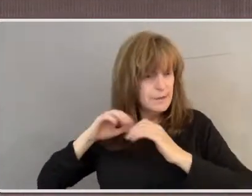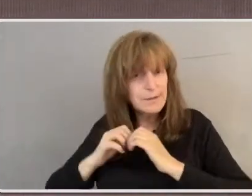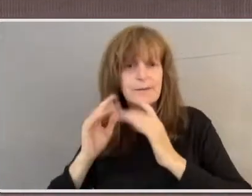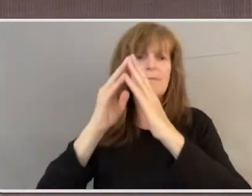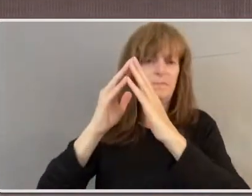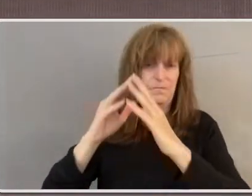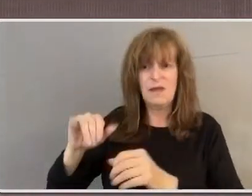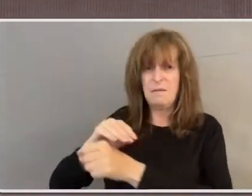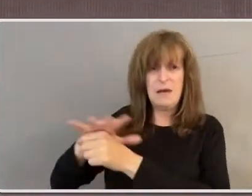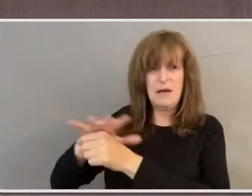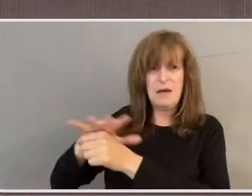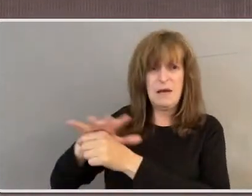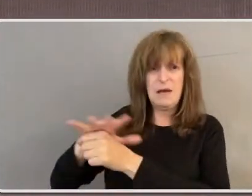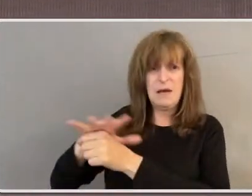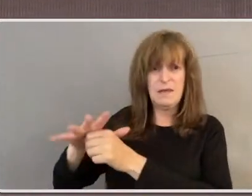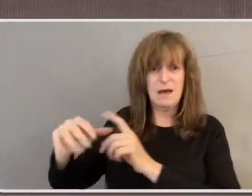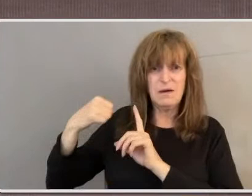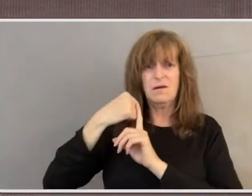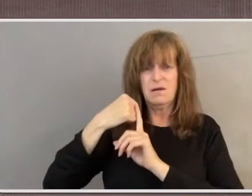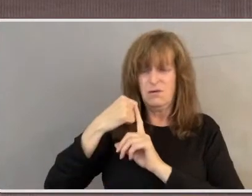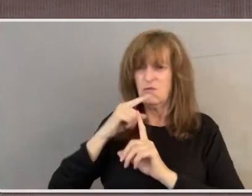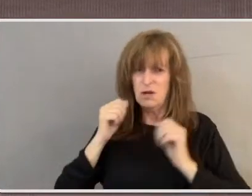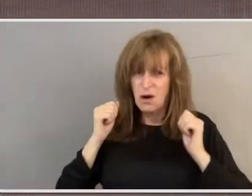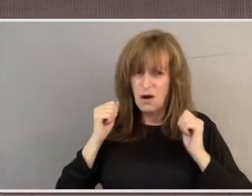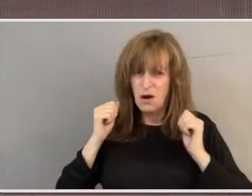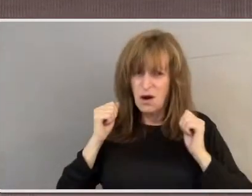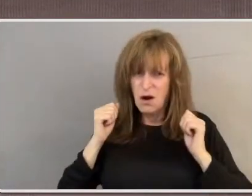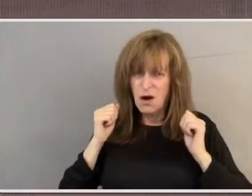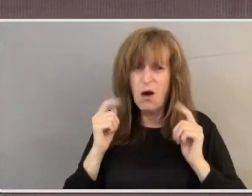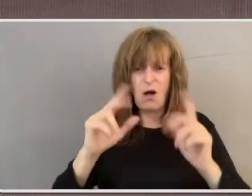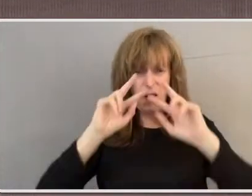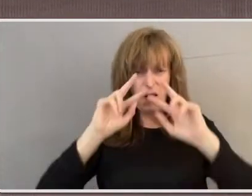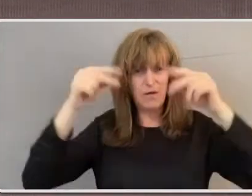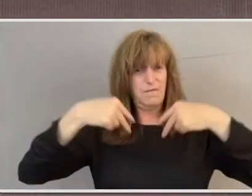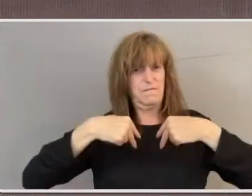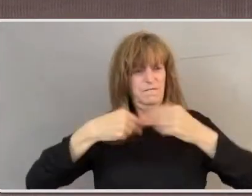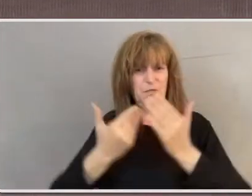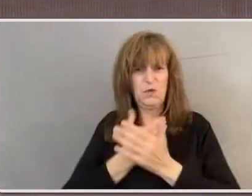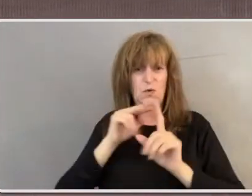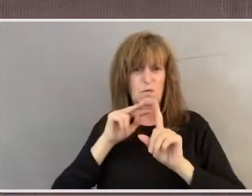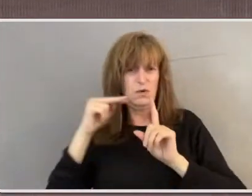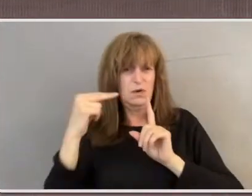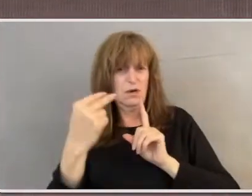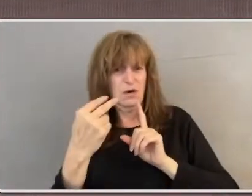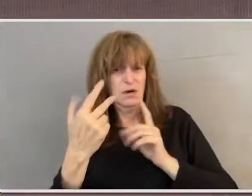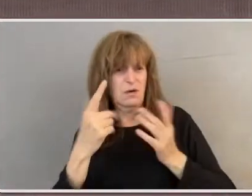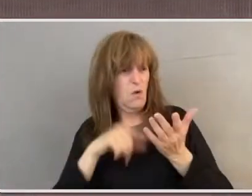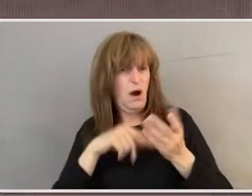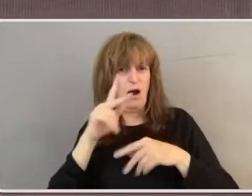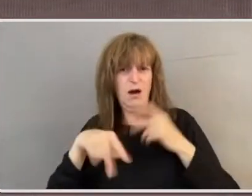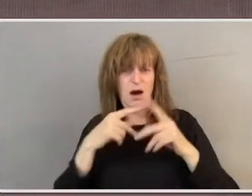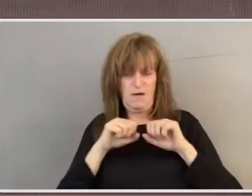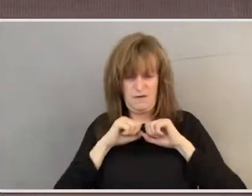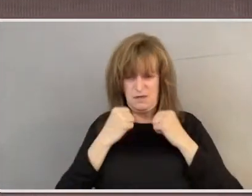we are and perhaps the kind we aspire to be.